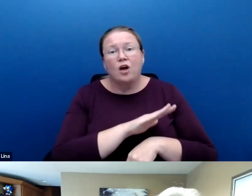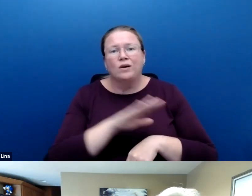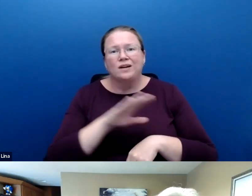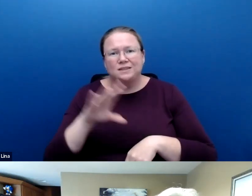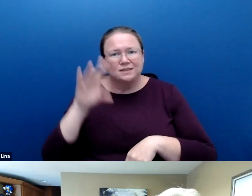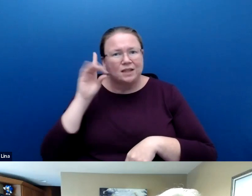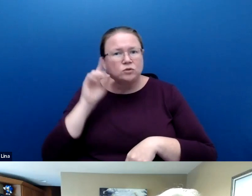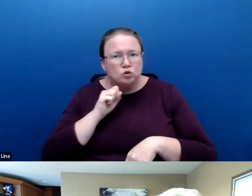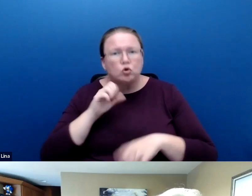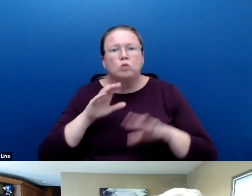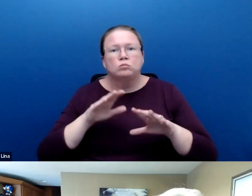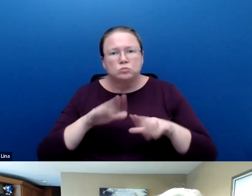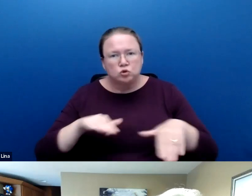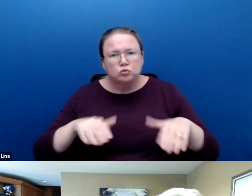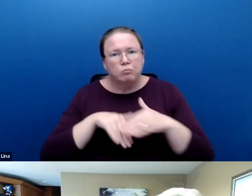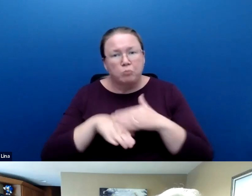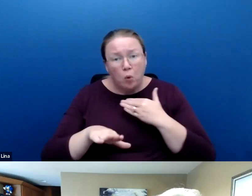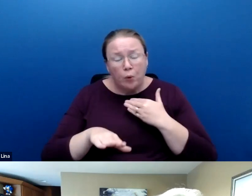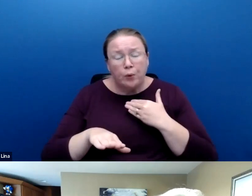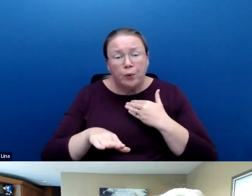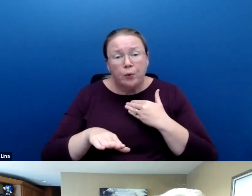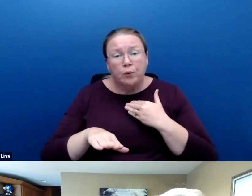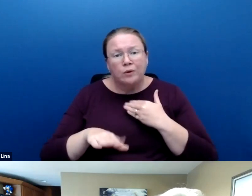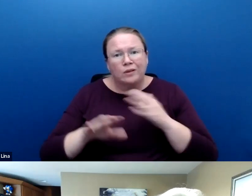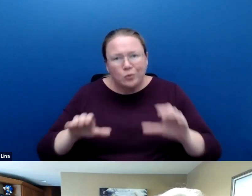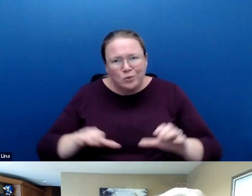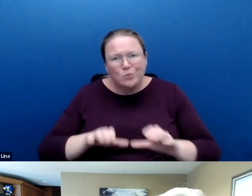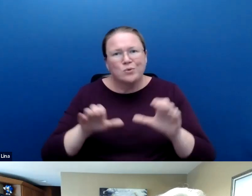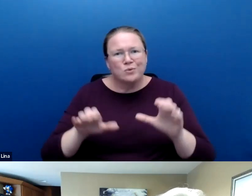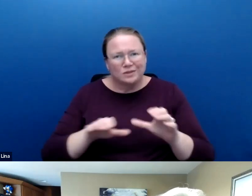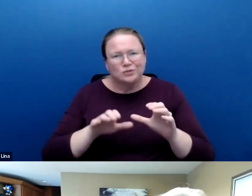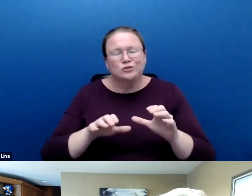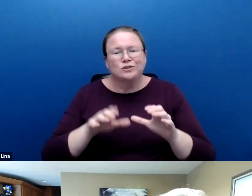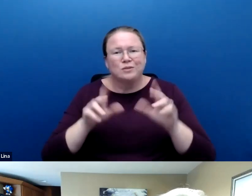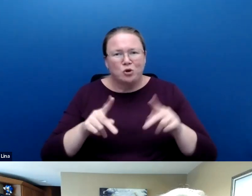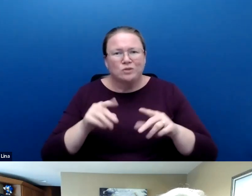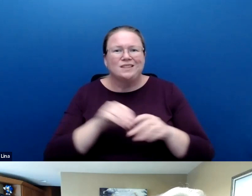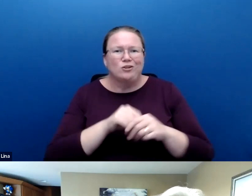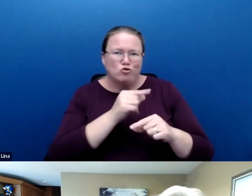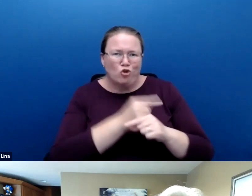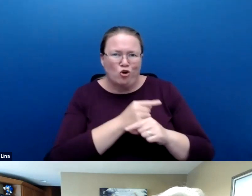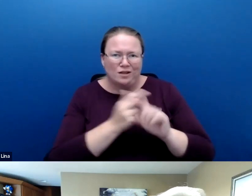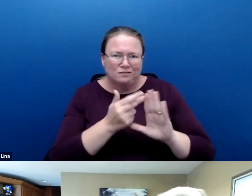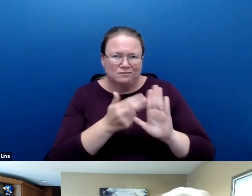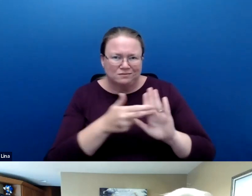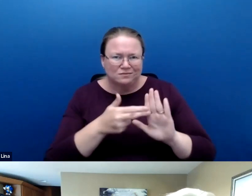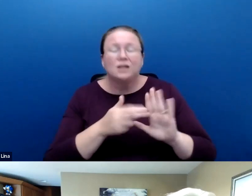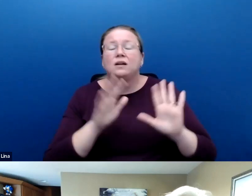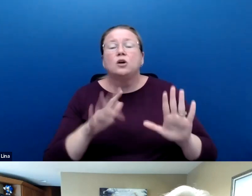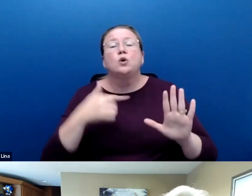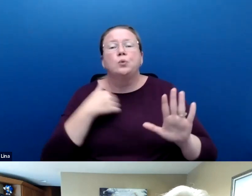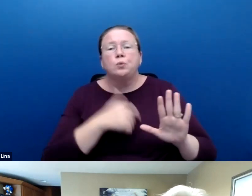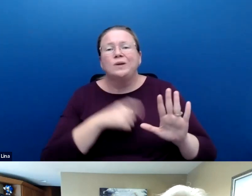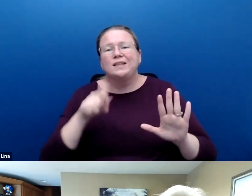syndrome child is born, they're encouraged to put that person in a guardianship. What we need